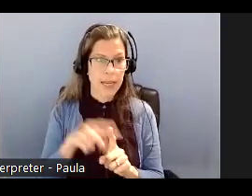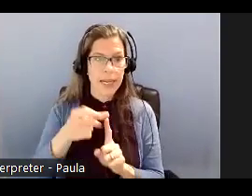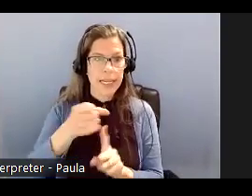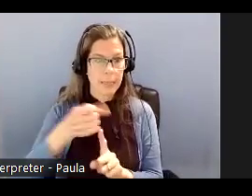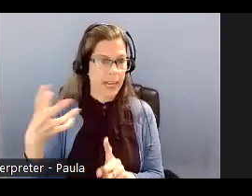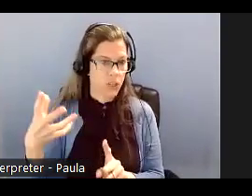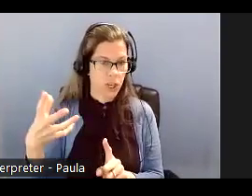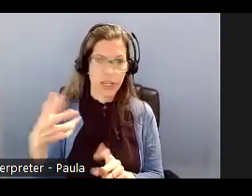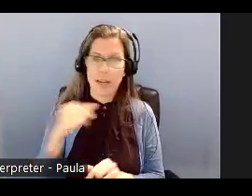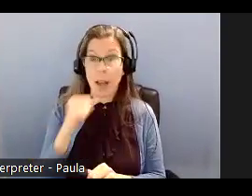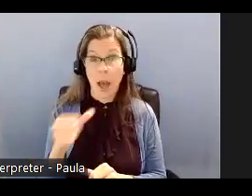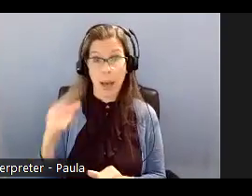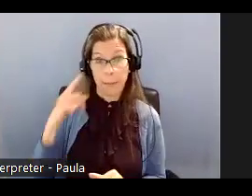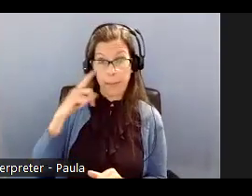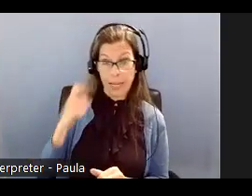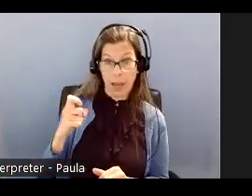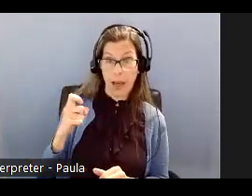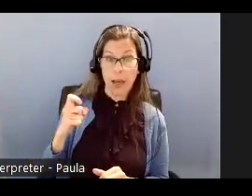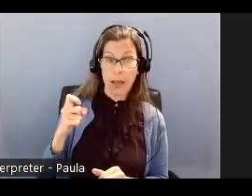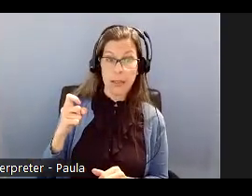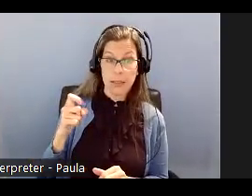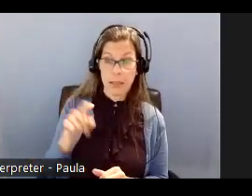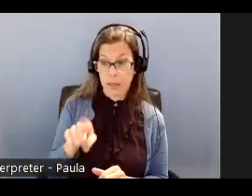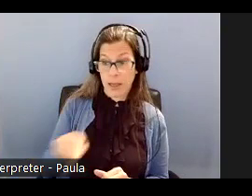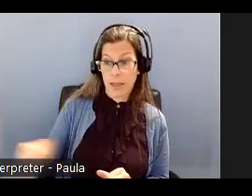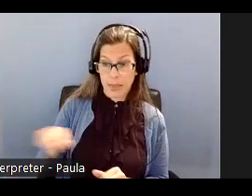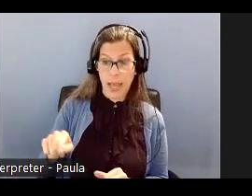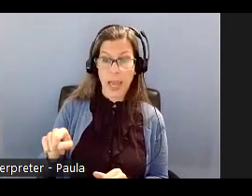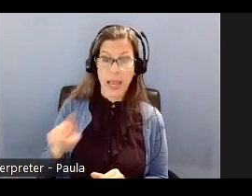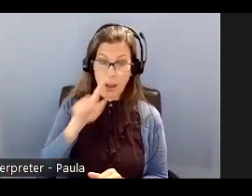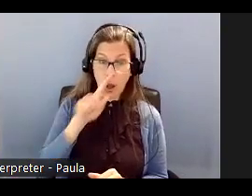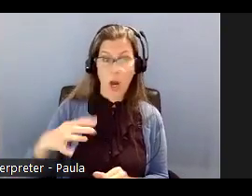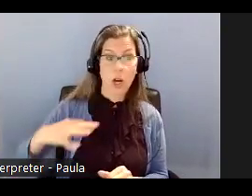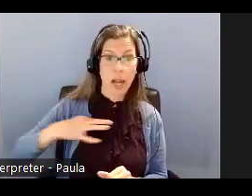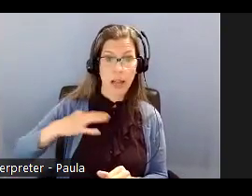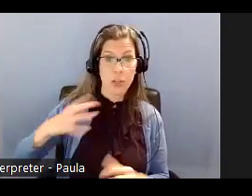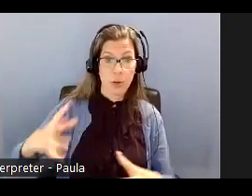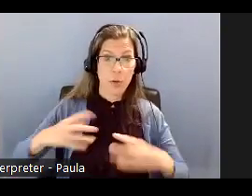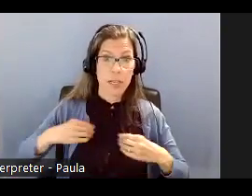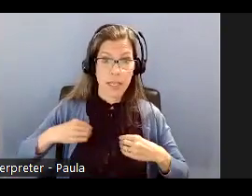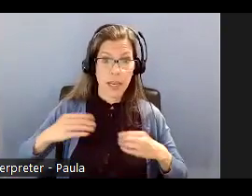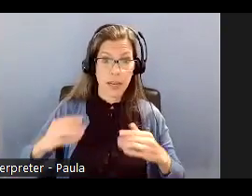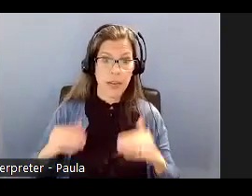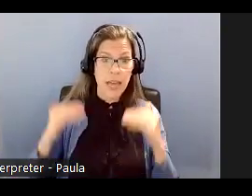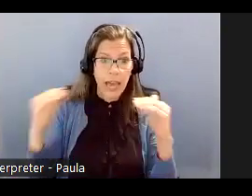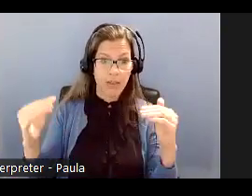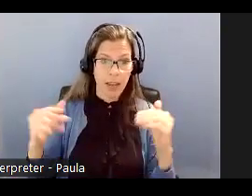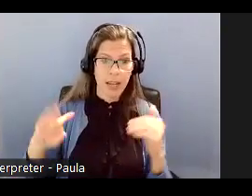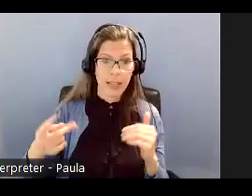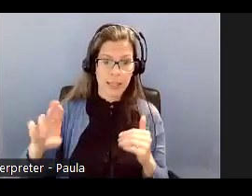expansion because they'll be able to, they are eligible to receive advanced premium tax